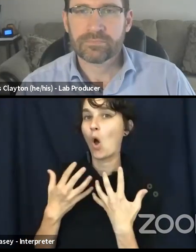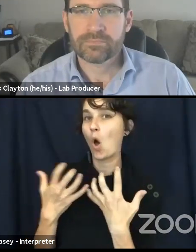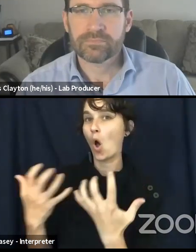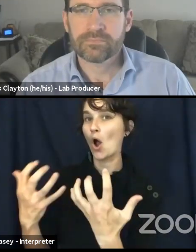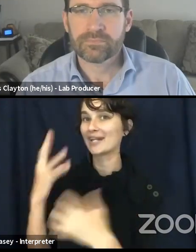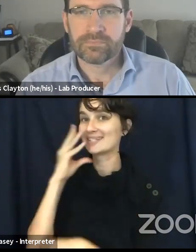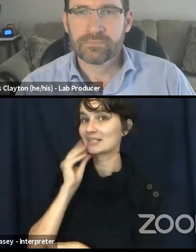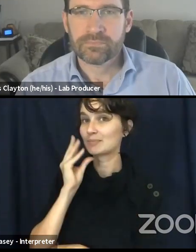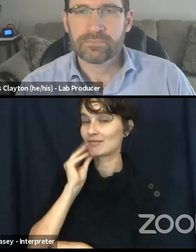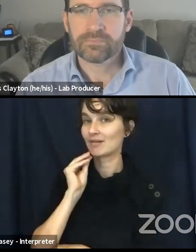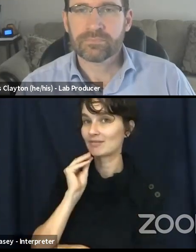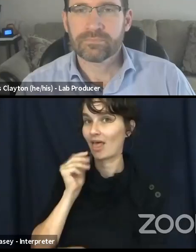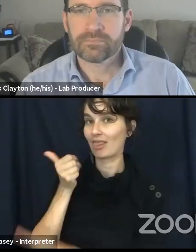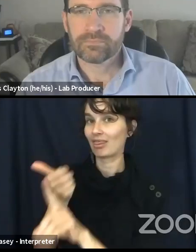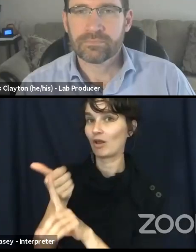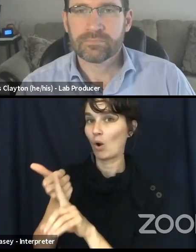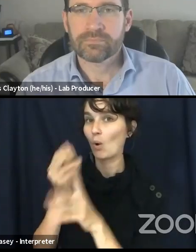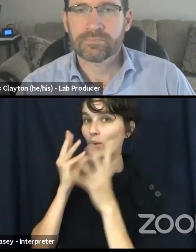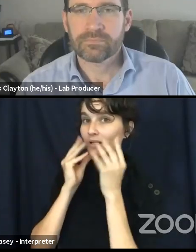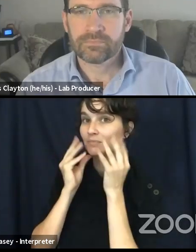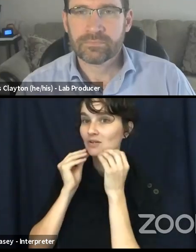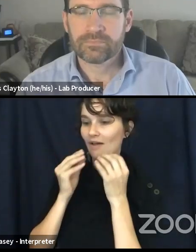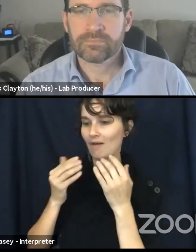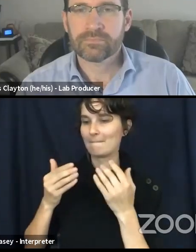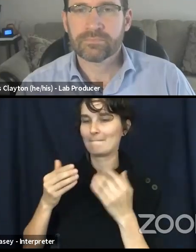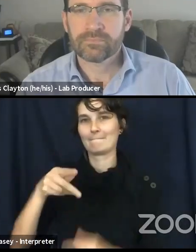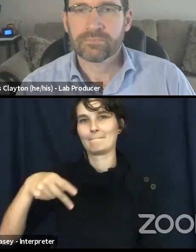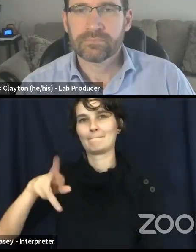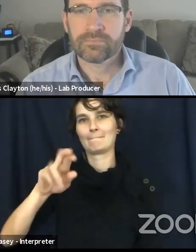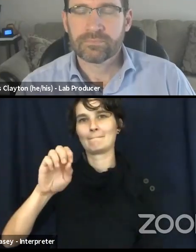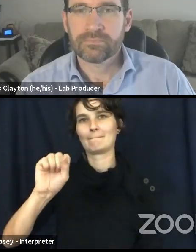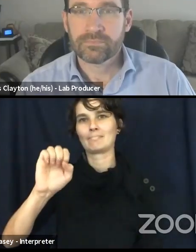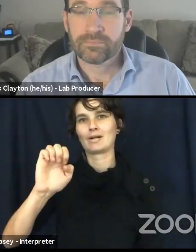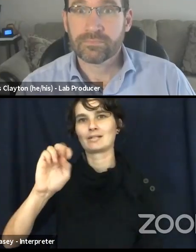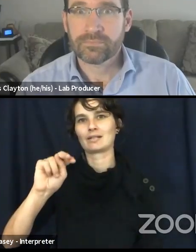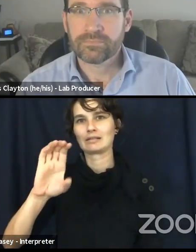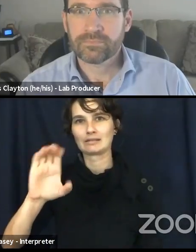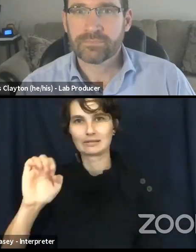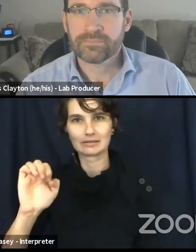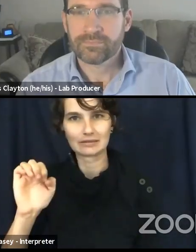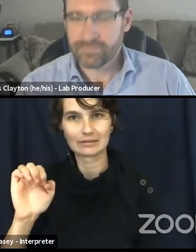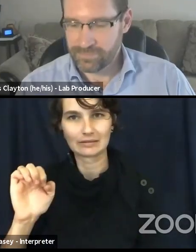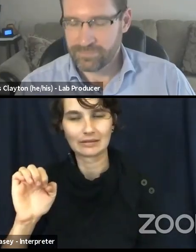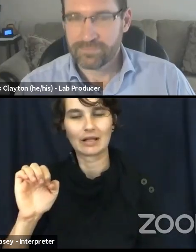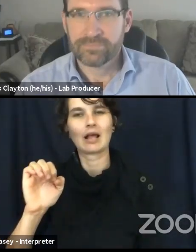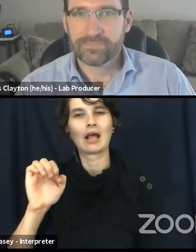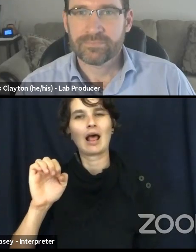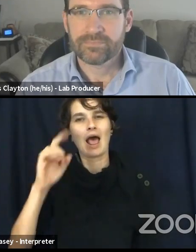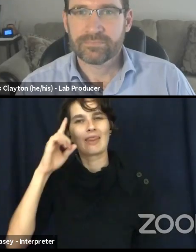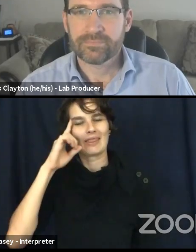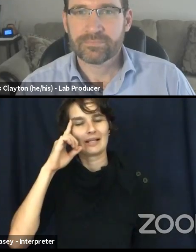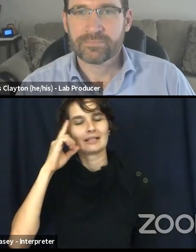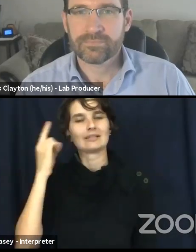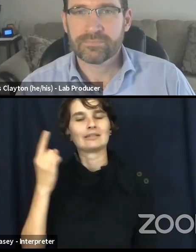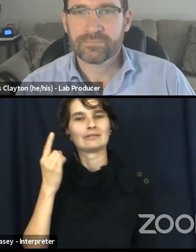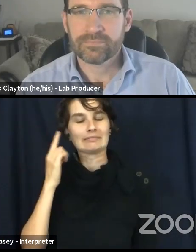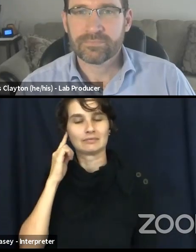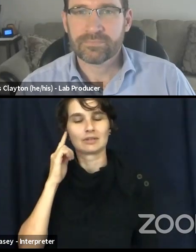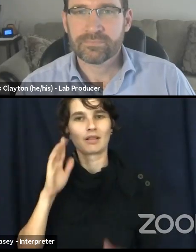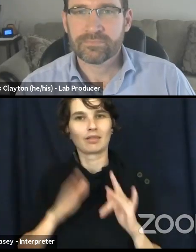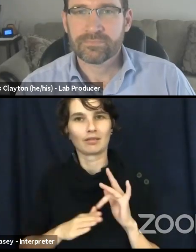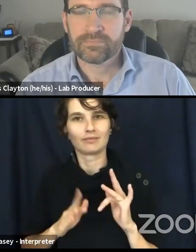own experience of presence and their experience of being together? Like how does that work? So I think there's something there in how we can think about